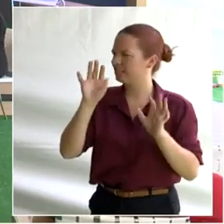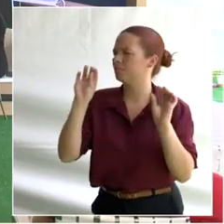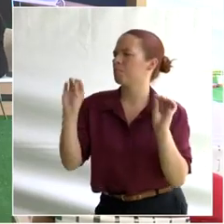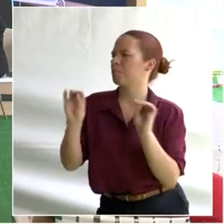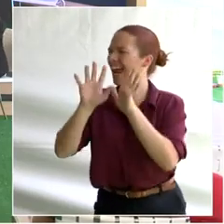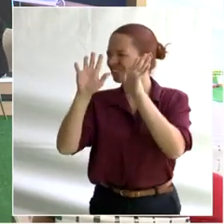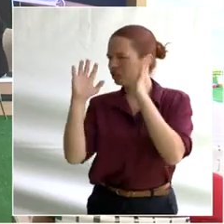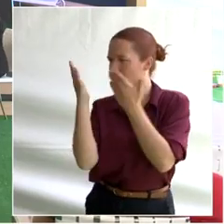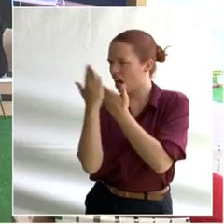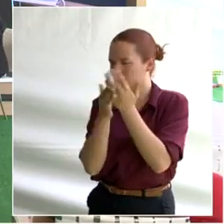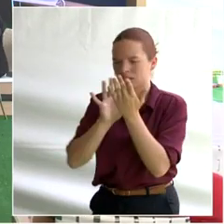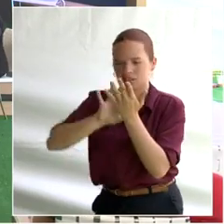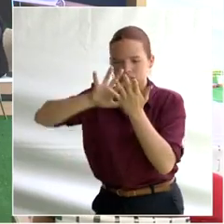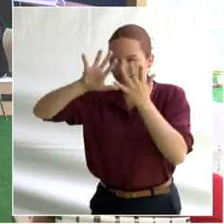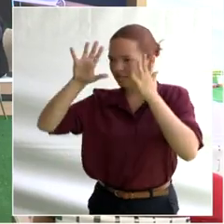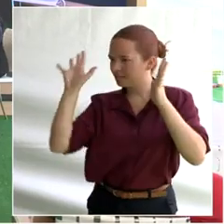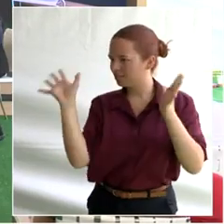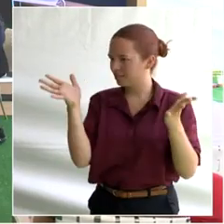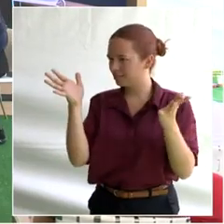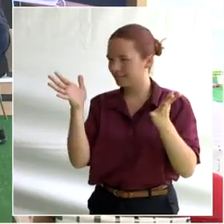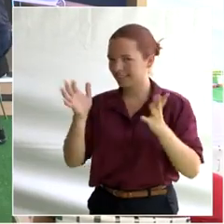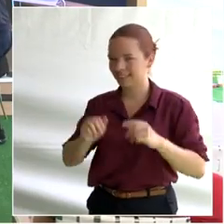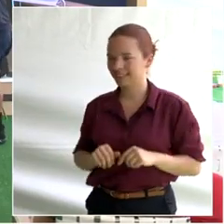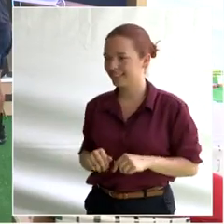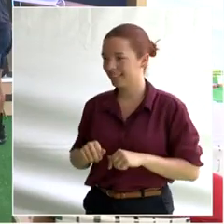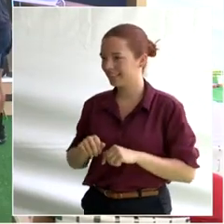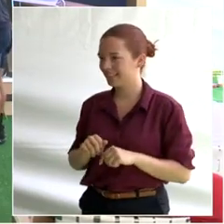We'll spread them out and divide them up.